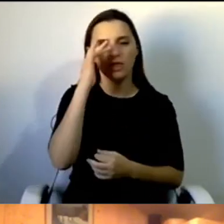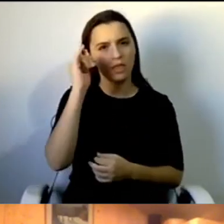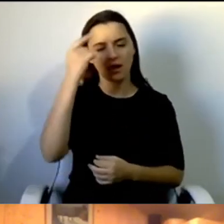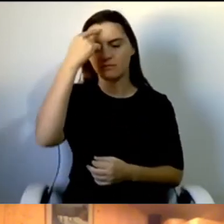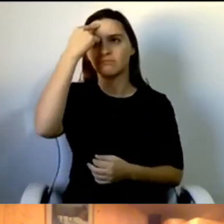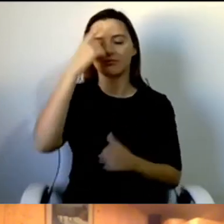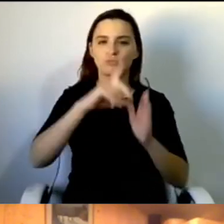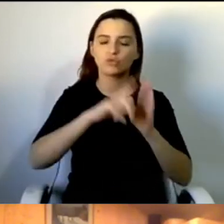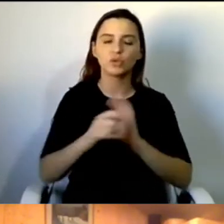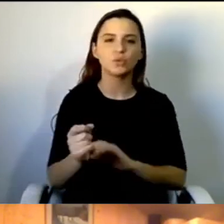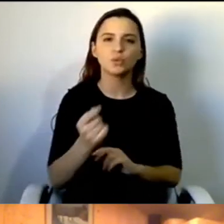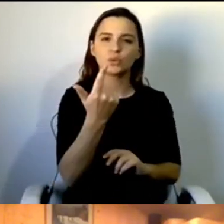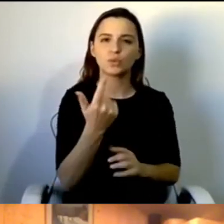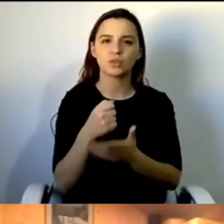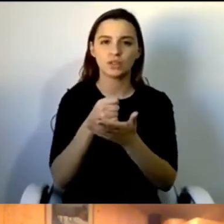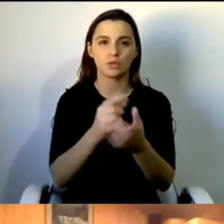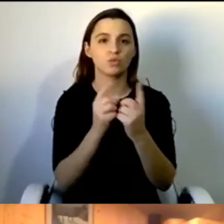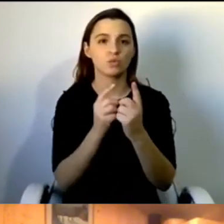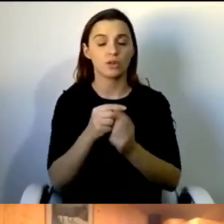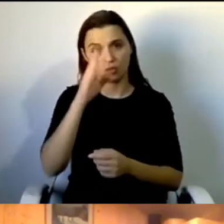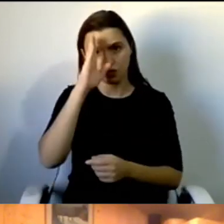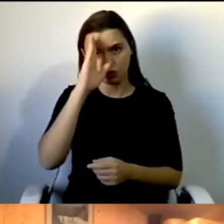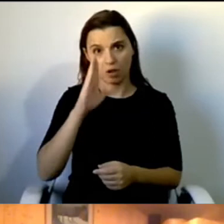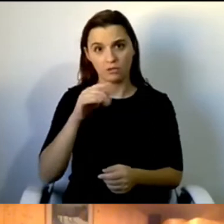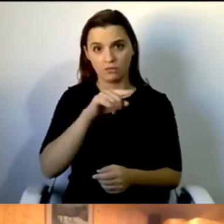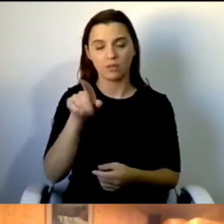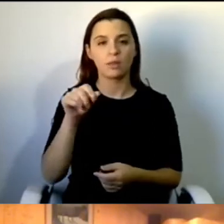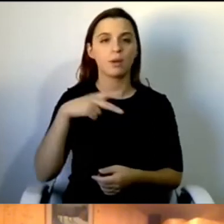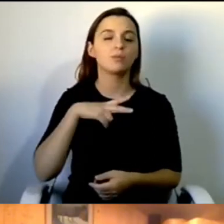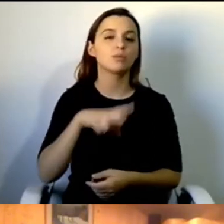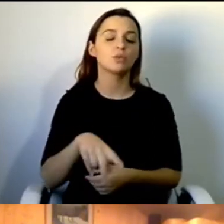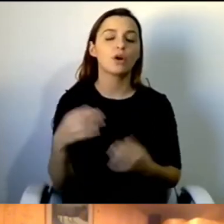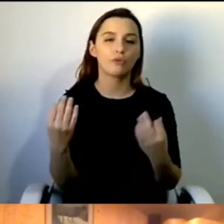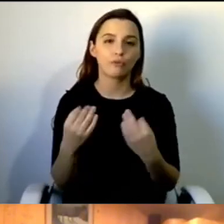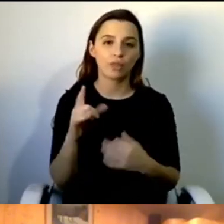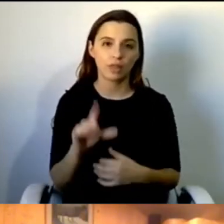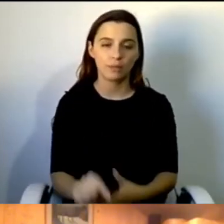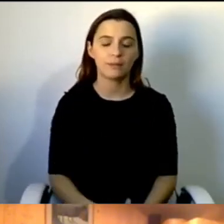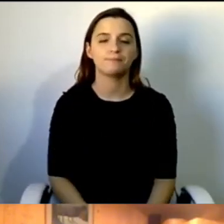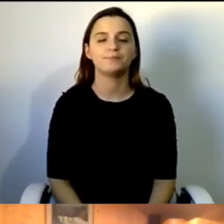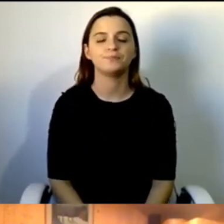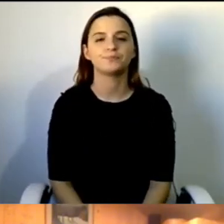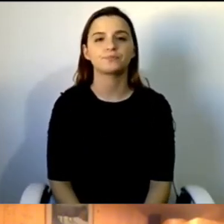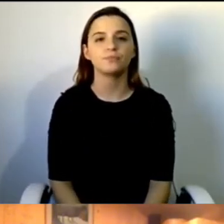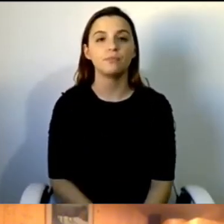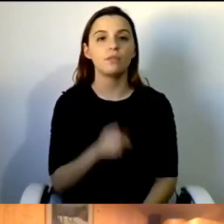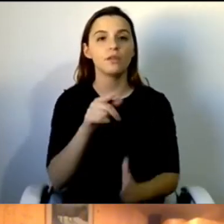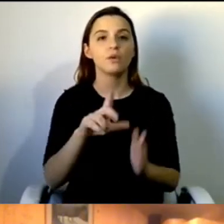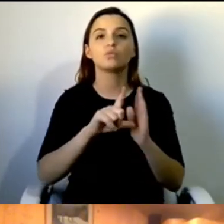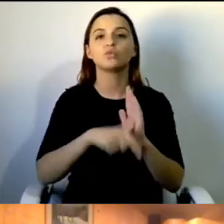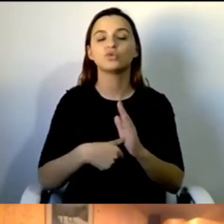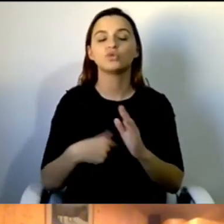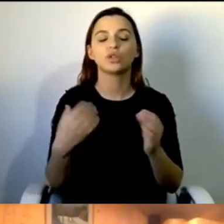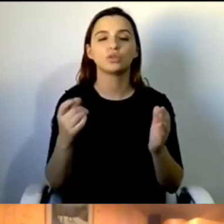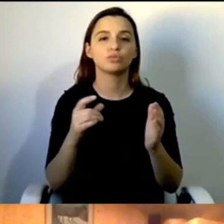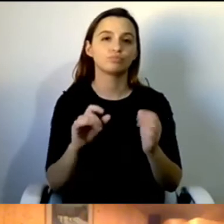done as well in Portugal. And this pilot project was very important in order to get the